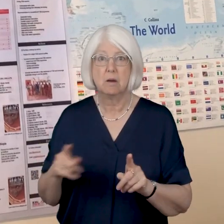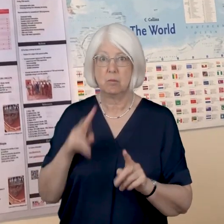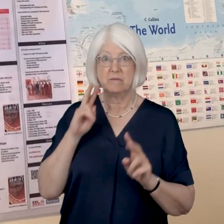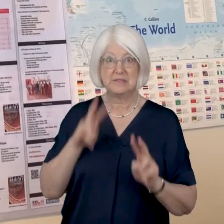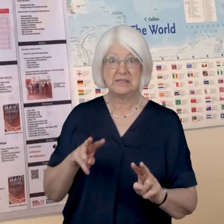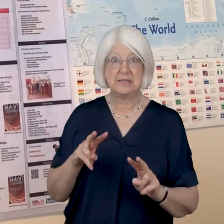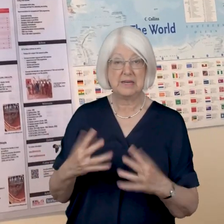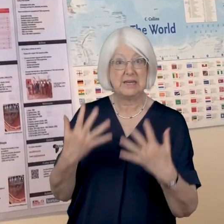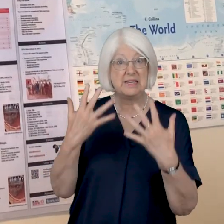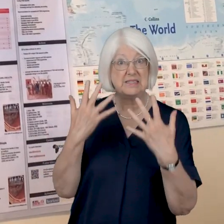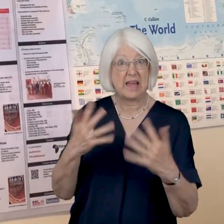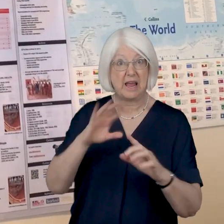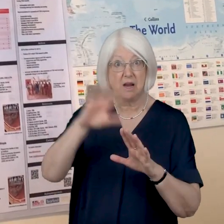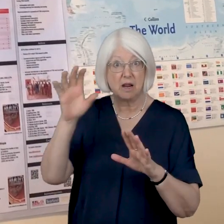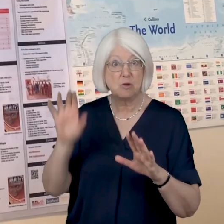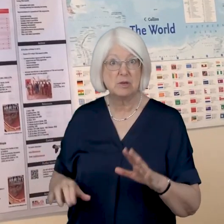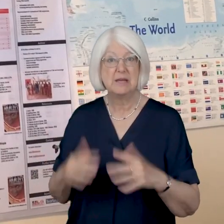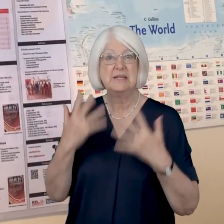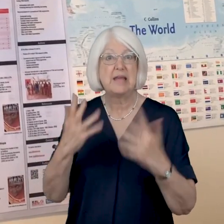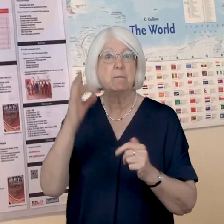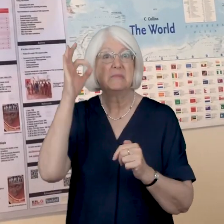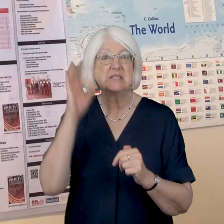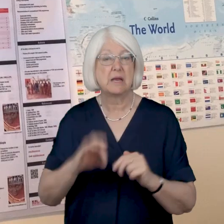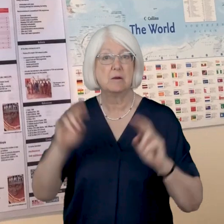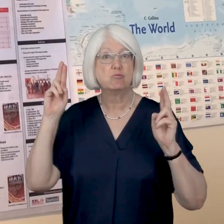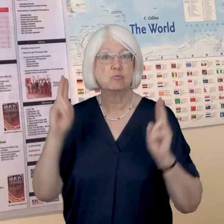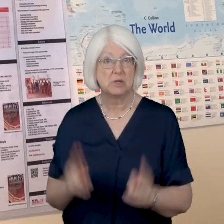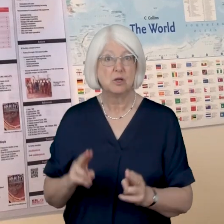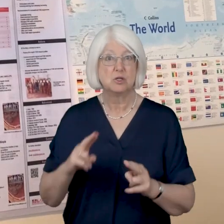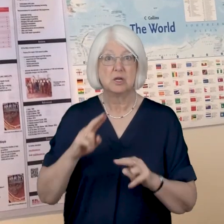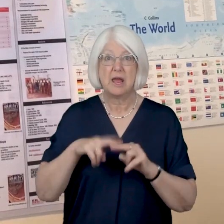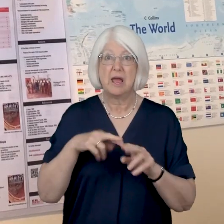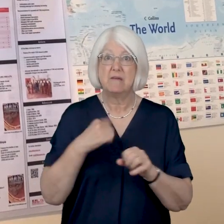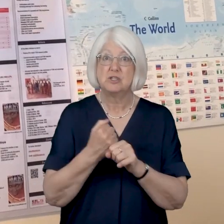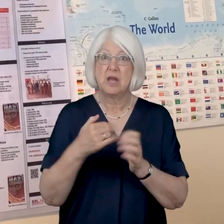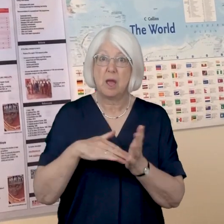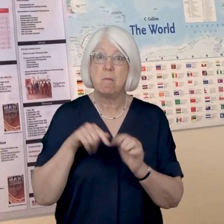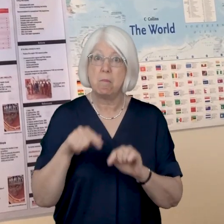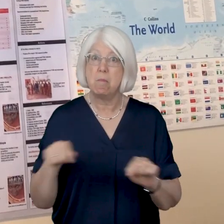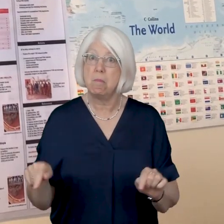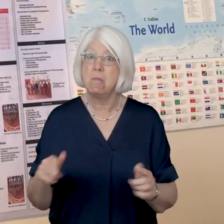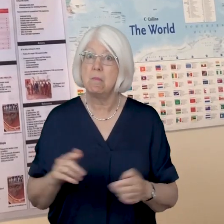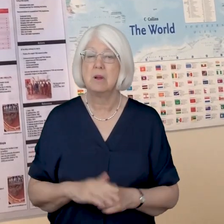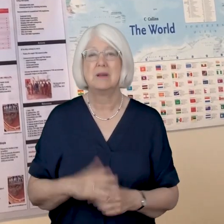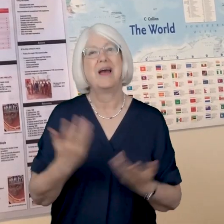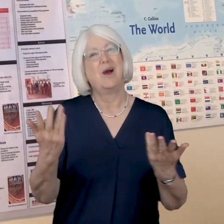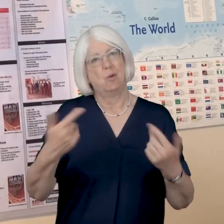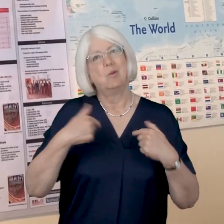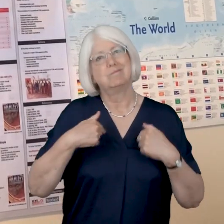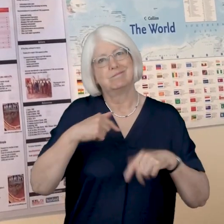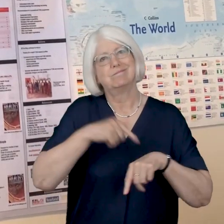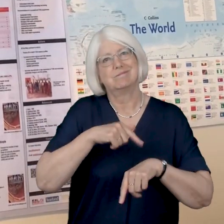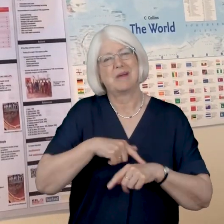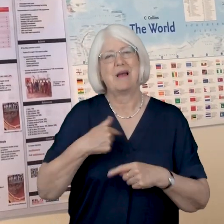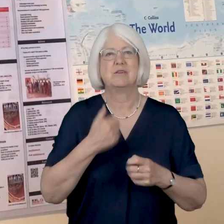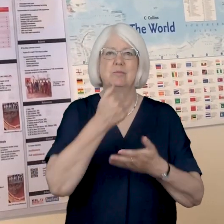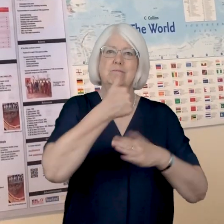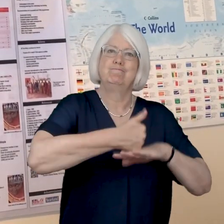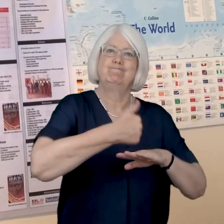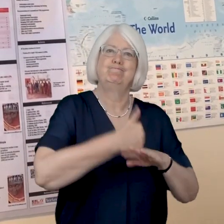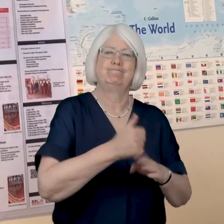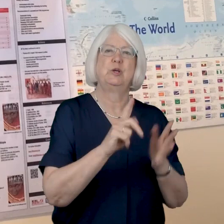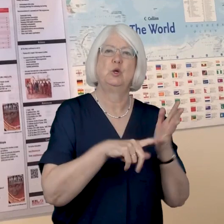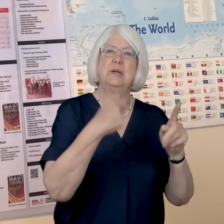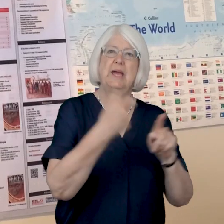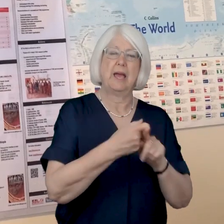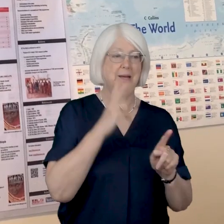10 countries of 10% over the 10 years I've been working on it. Now it's my time, for health reasons, to be based in the UK and see